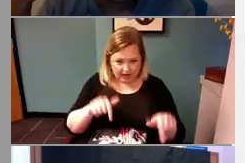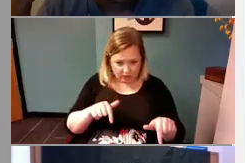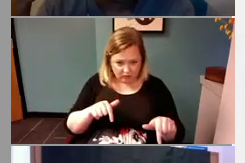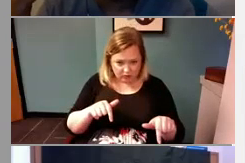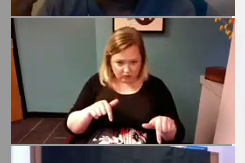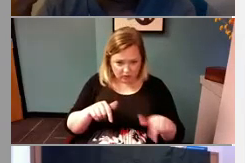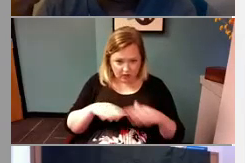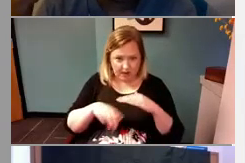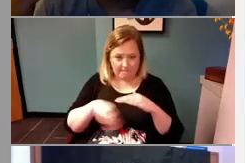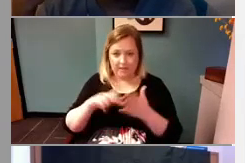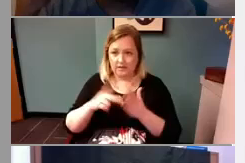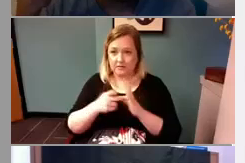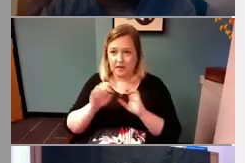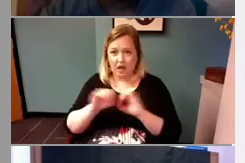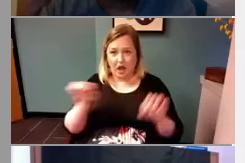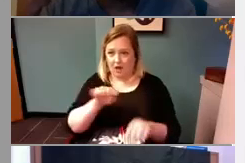that none of you understand.